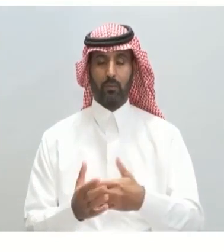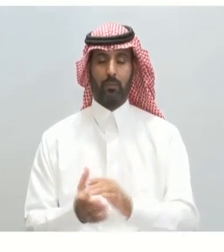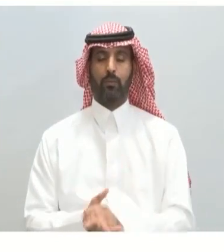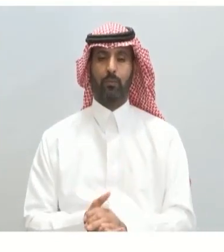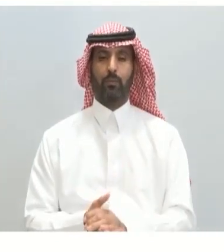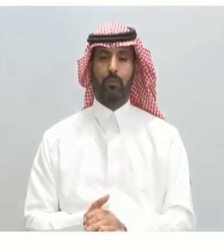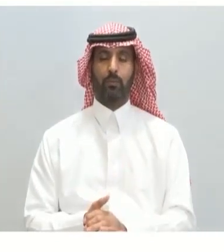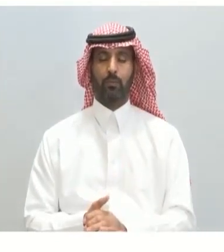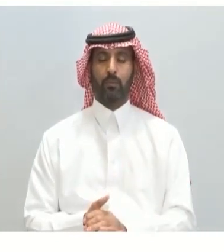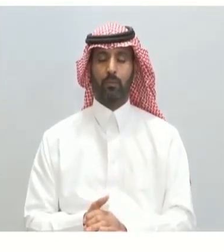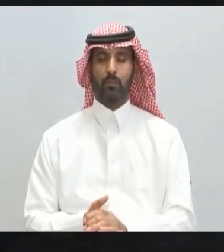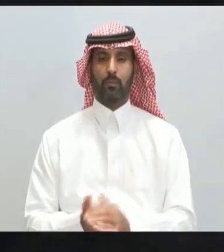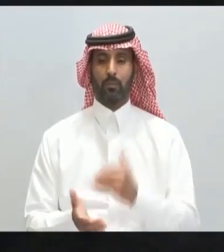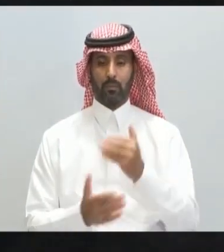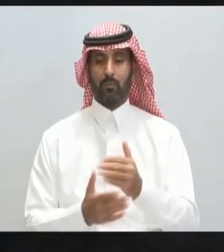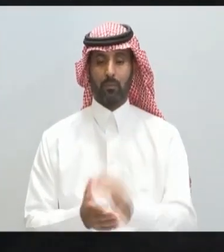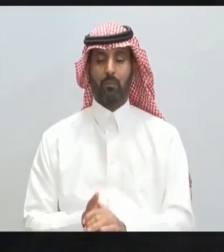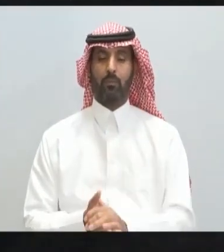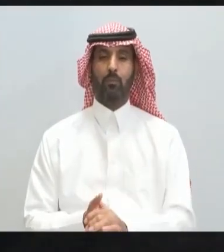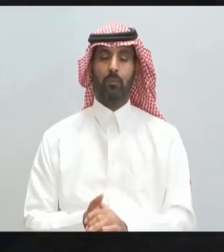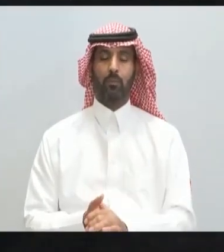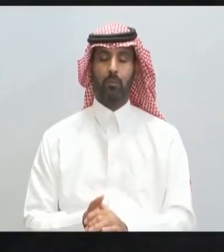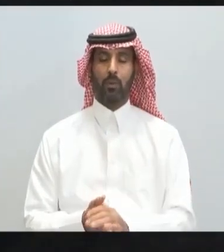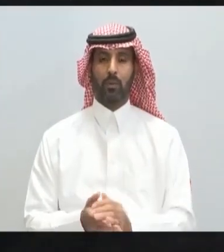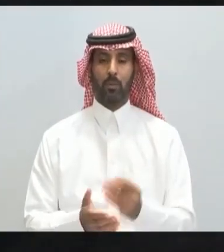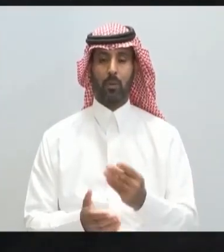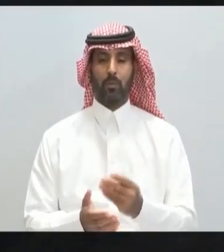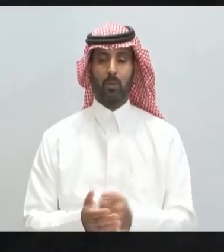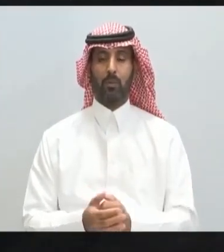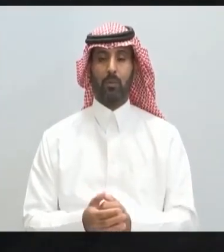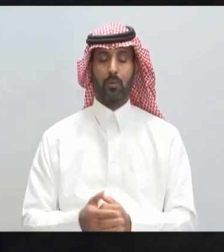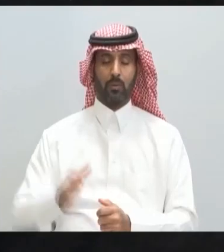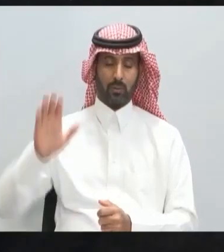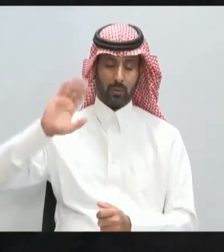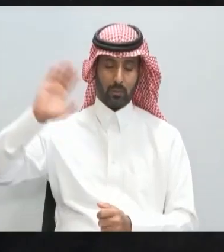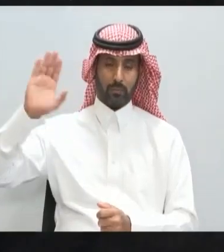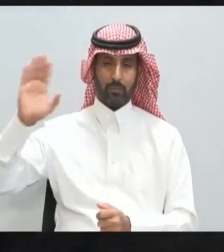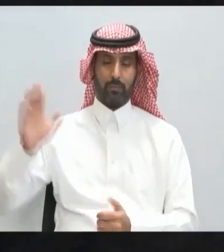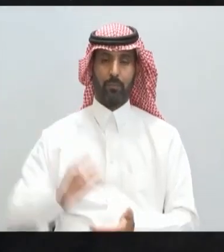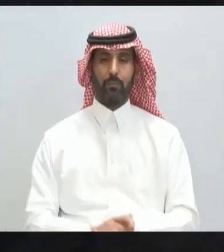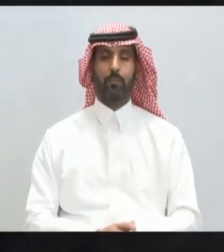of this lesson. See you next lesson, inshallah. Subhanakallahumma bihamdik. Ashhadu an la ilaha illa anta astaghfiruka wa atubu ilayk. Assalamu alaikum.